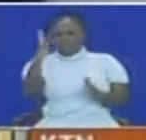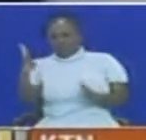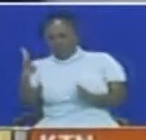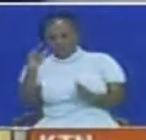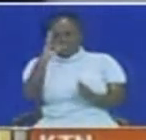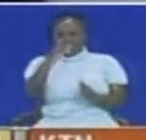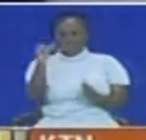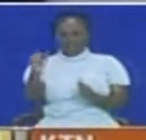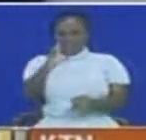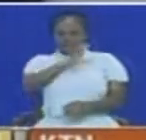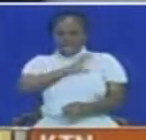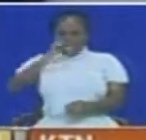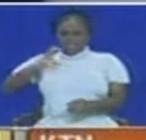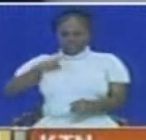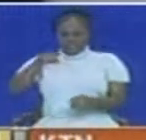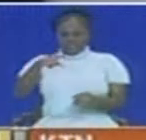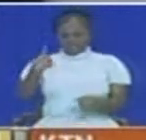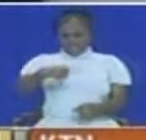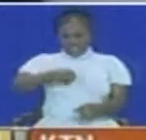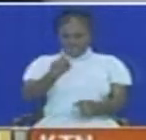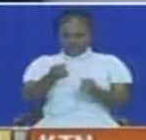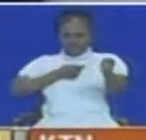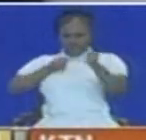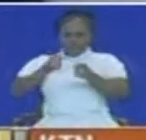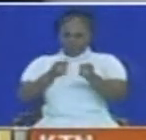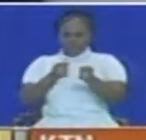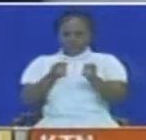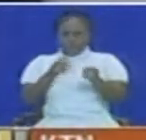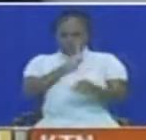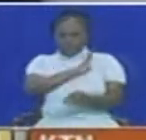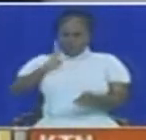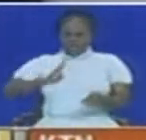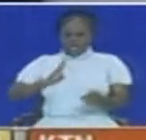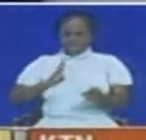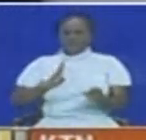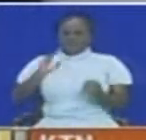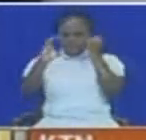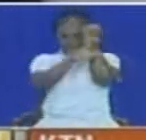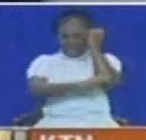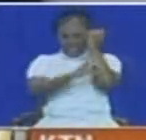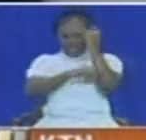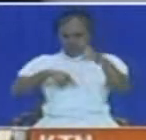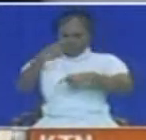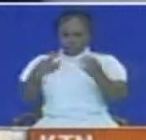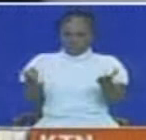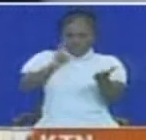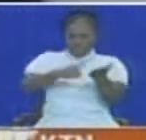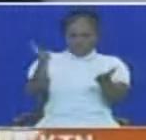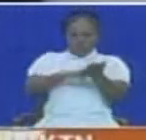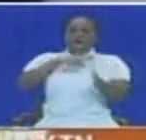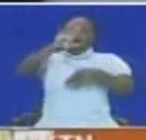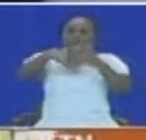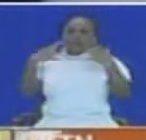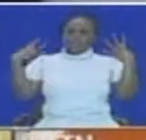The council is now the sole self-regulating body for journalists in the country and will keep registers of all practicing